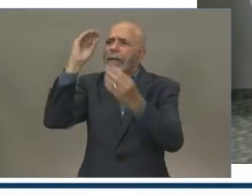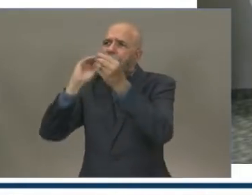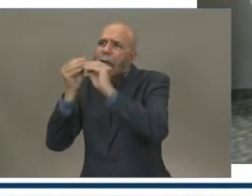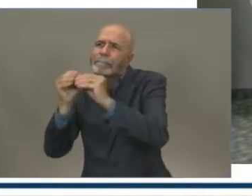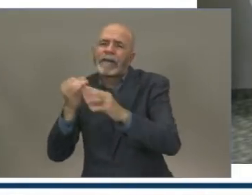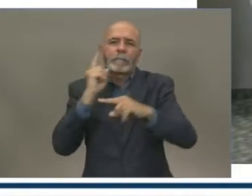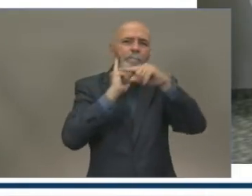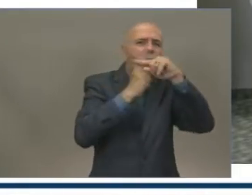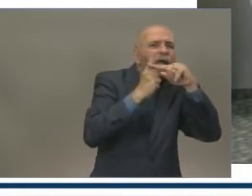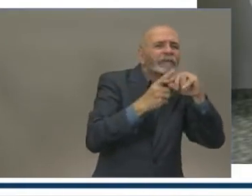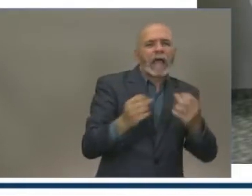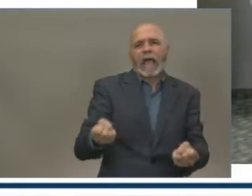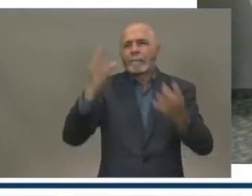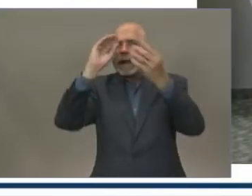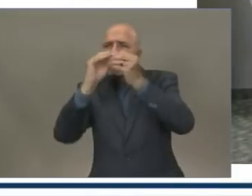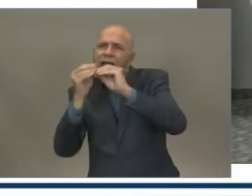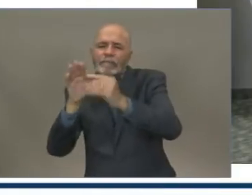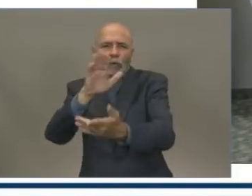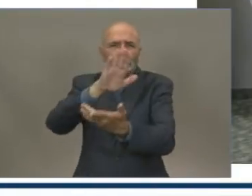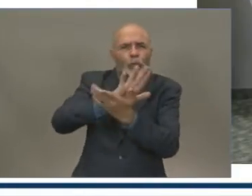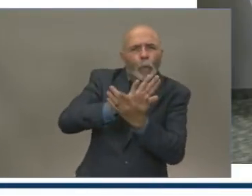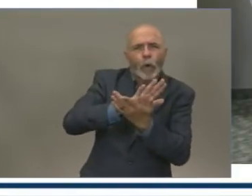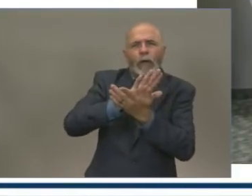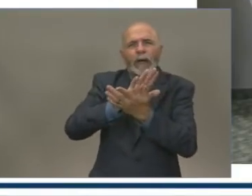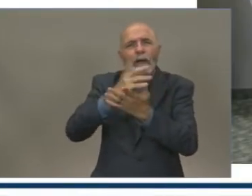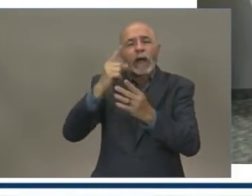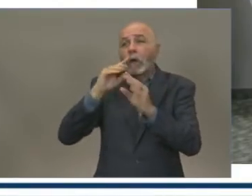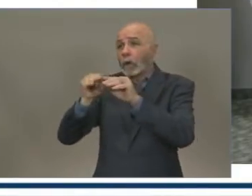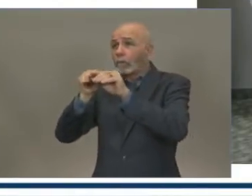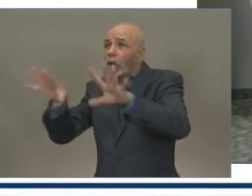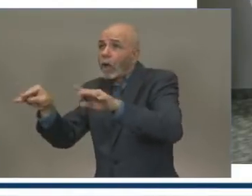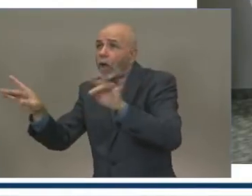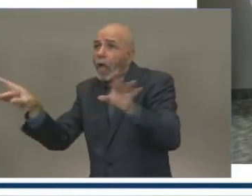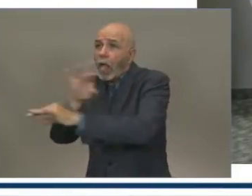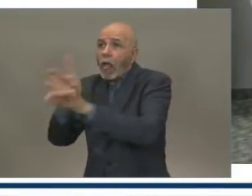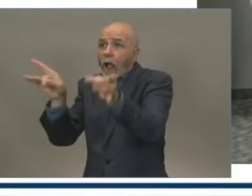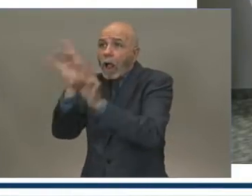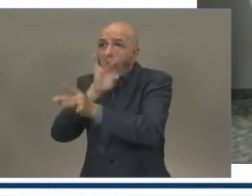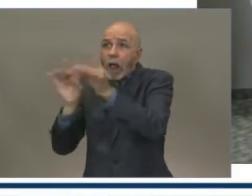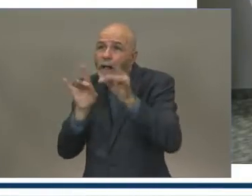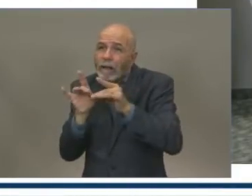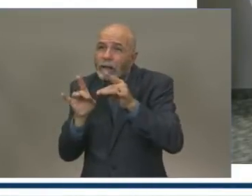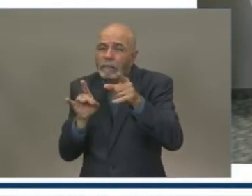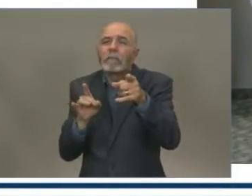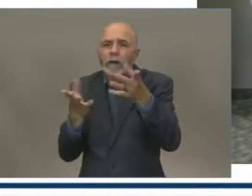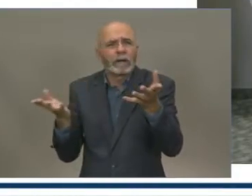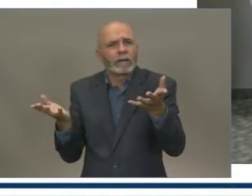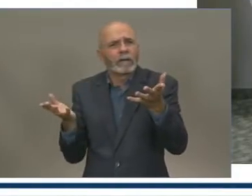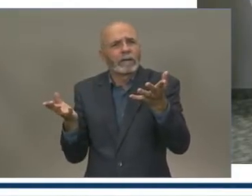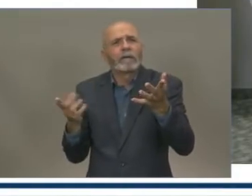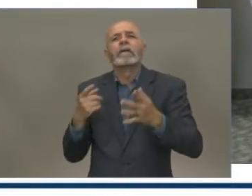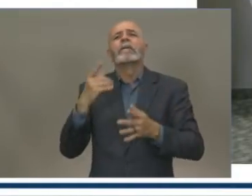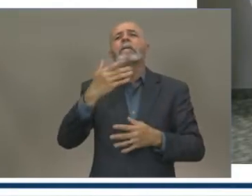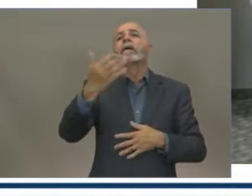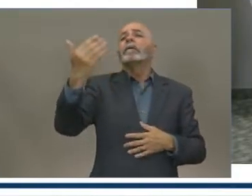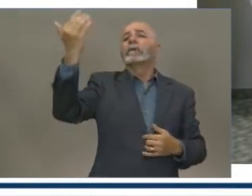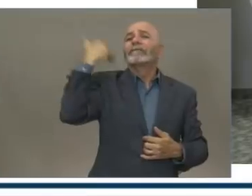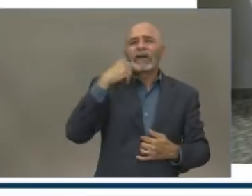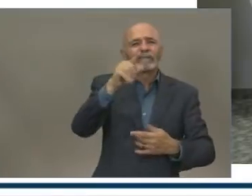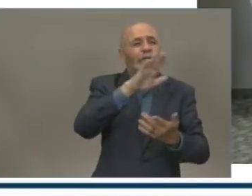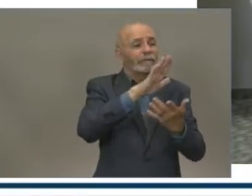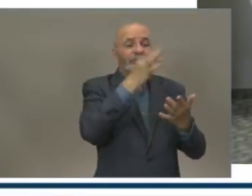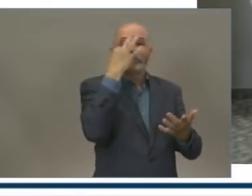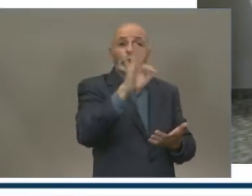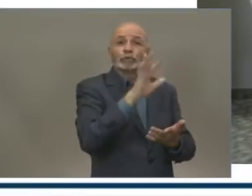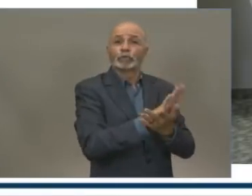and how it's being, if there's transmission? You mentioned that there was transmission early on at École Marymount, and it wasn't until, I guess, there was more